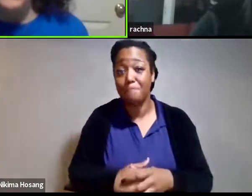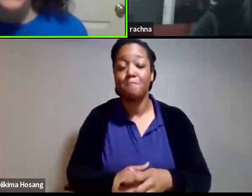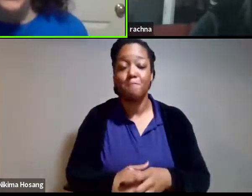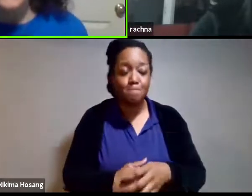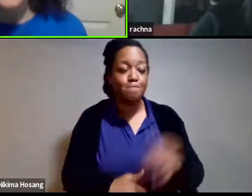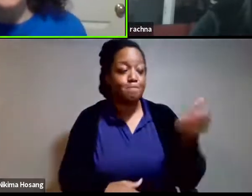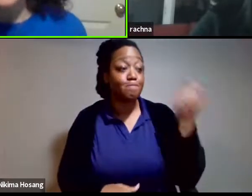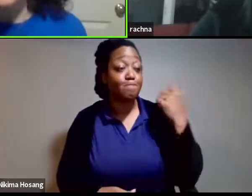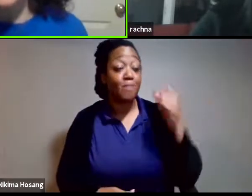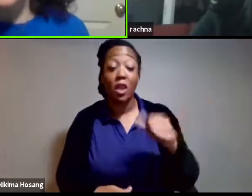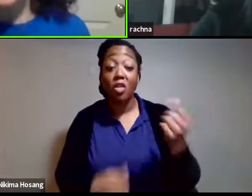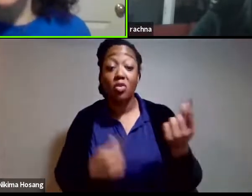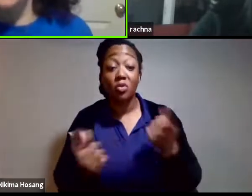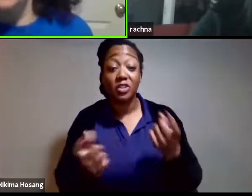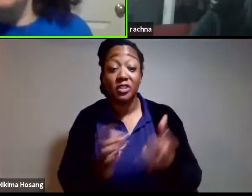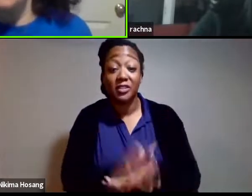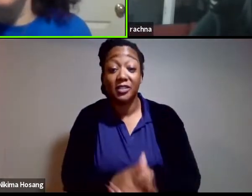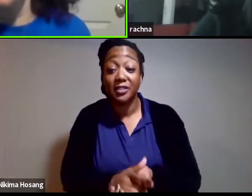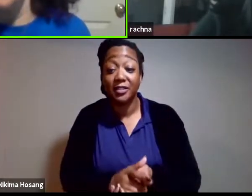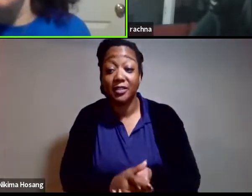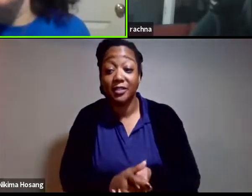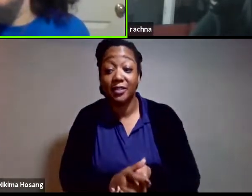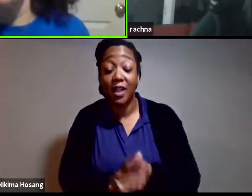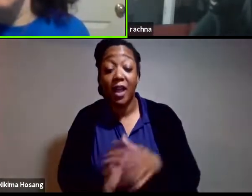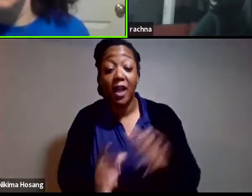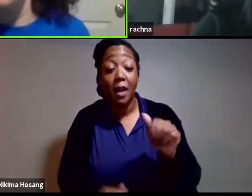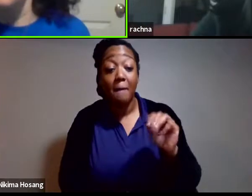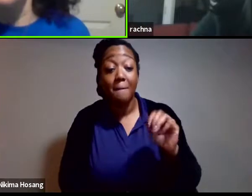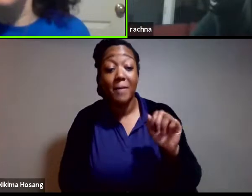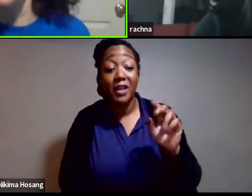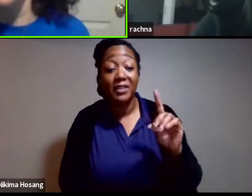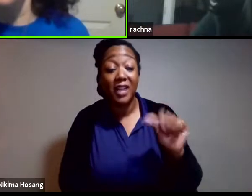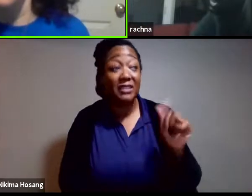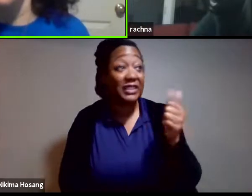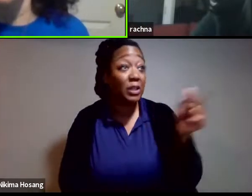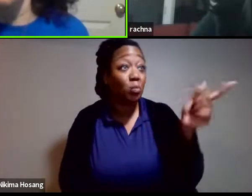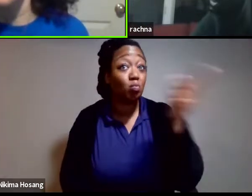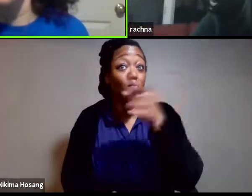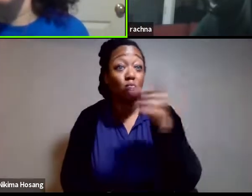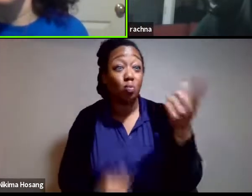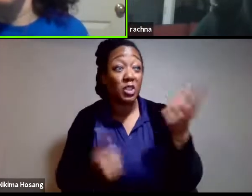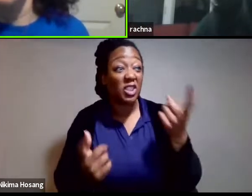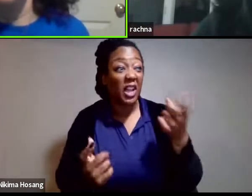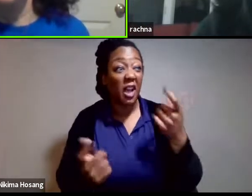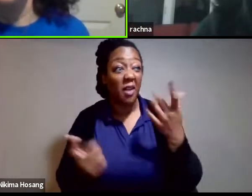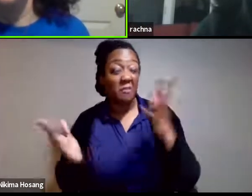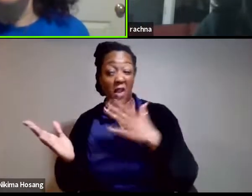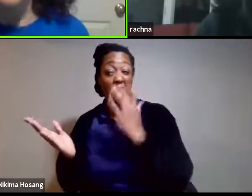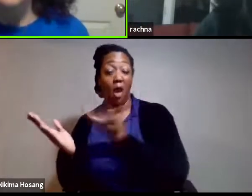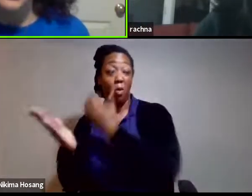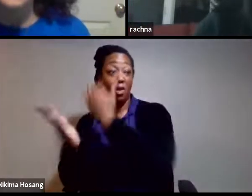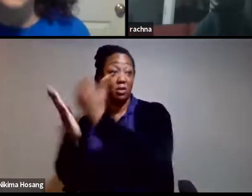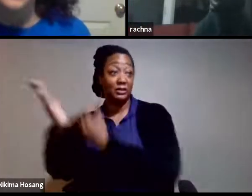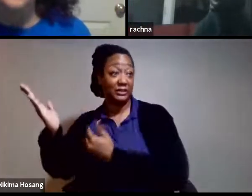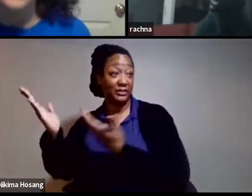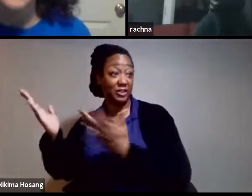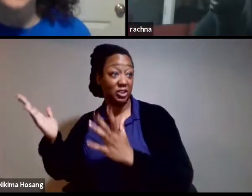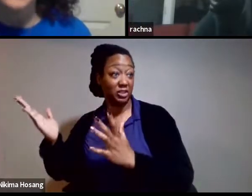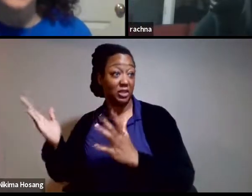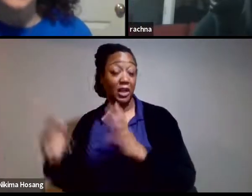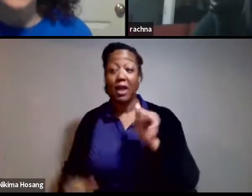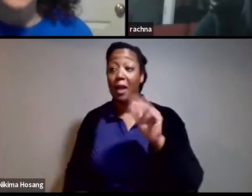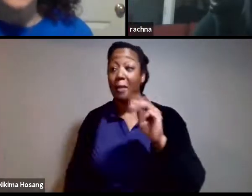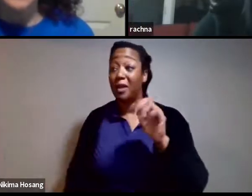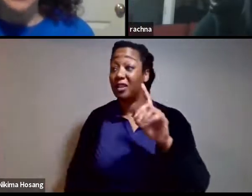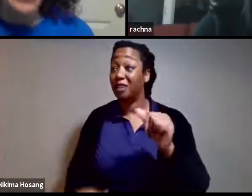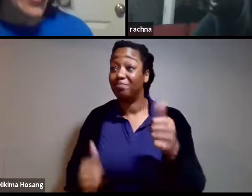Any other questions, Amanda, that have come in from anywhere else? I think I got through everything that was on our chat screen. No, I think